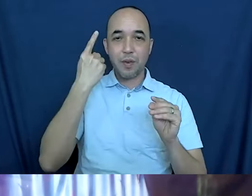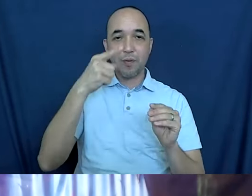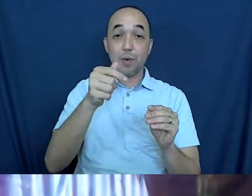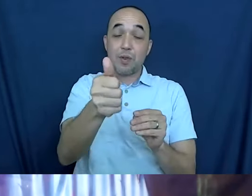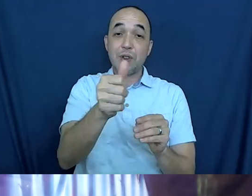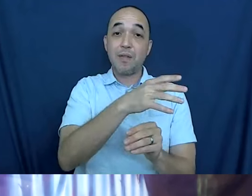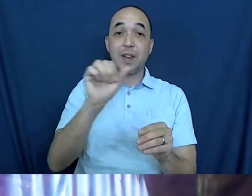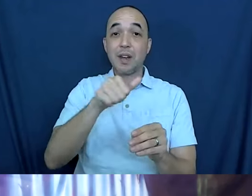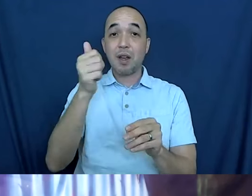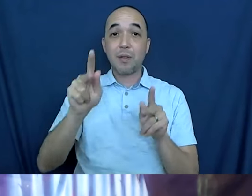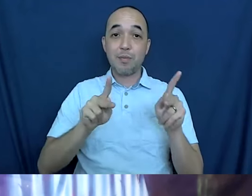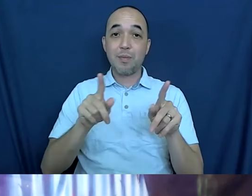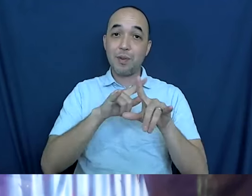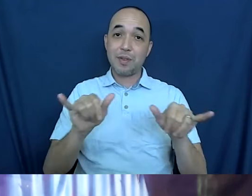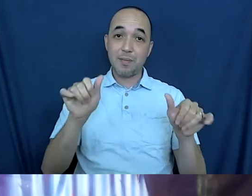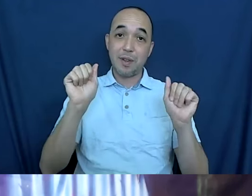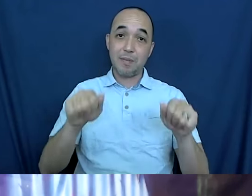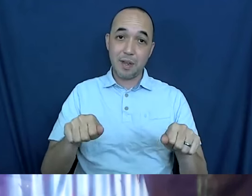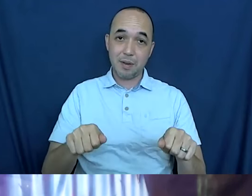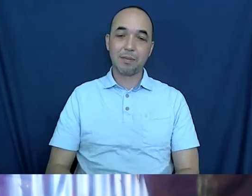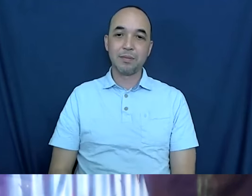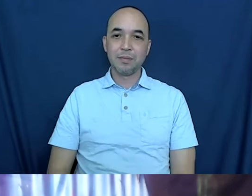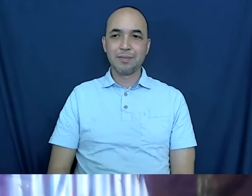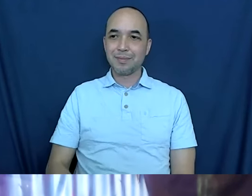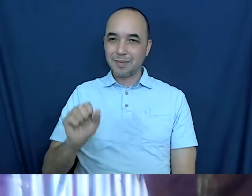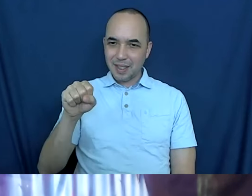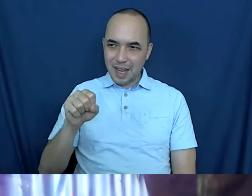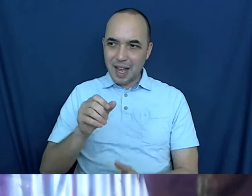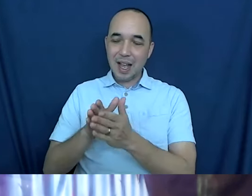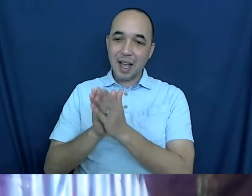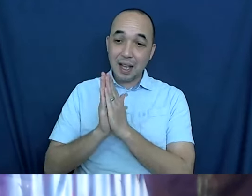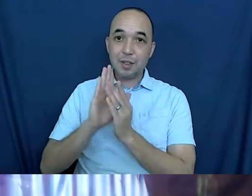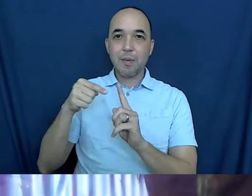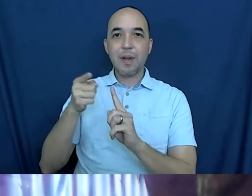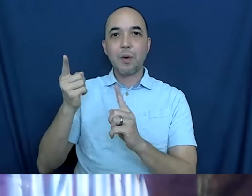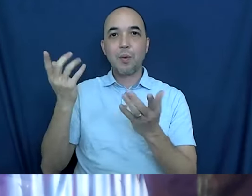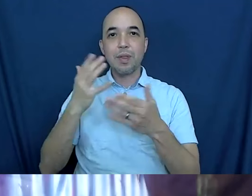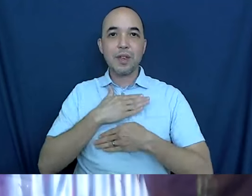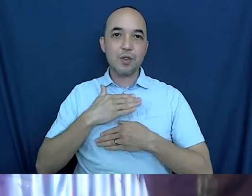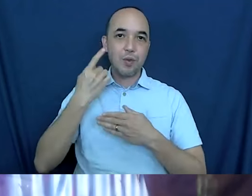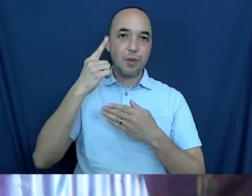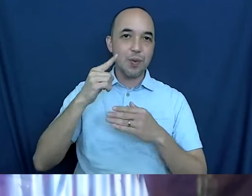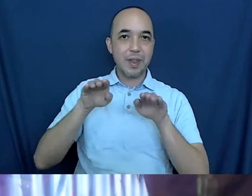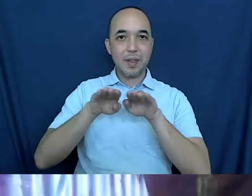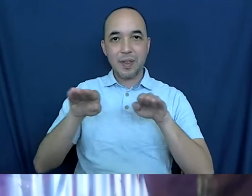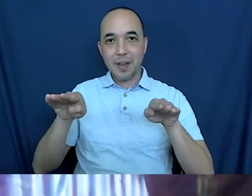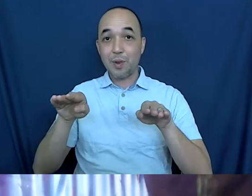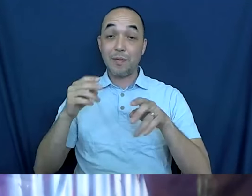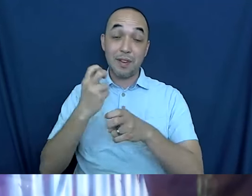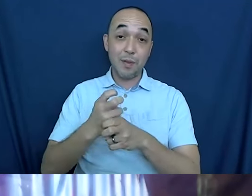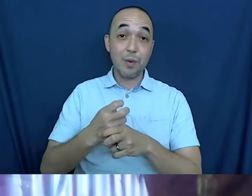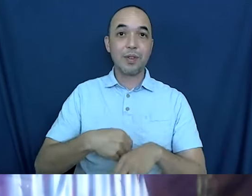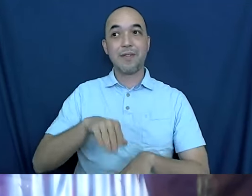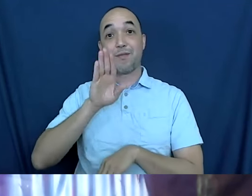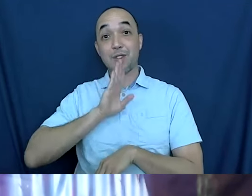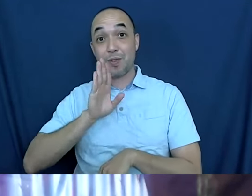time. Yeah, ask about what they enjoy in terms of level of difficulty, frustration level,